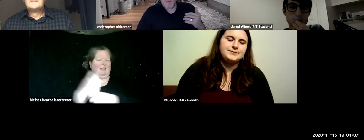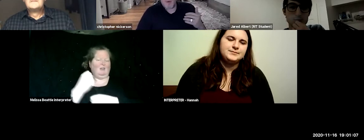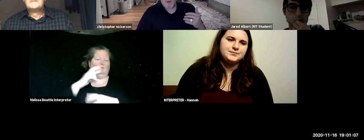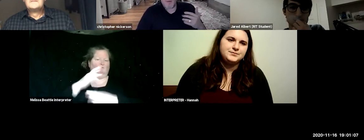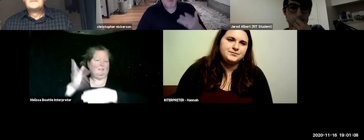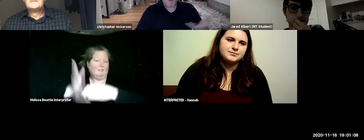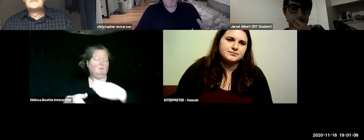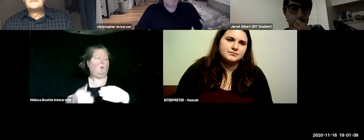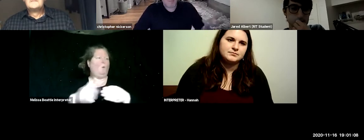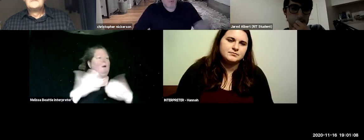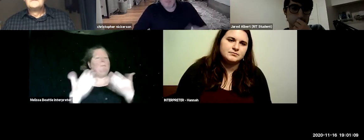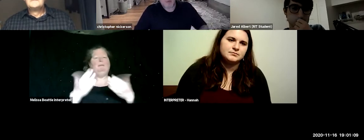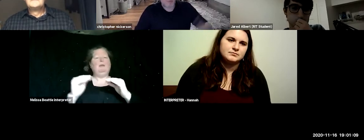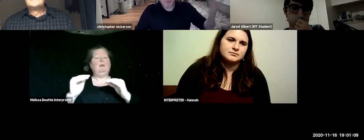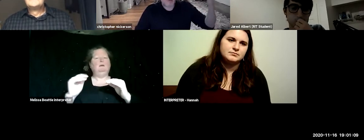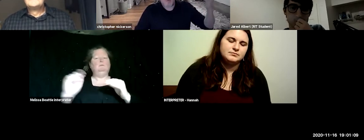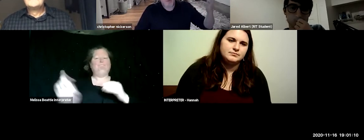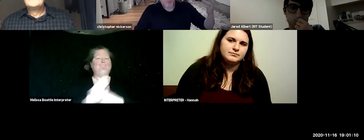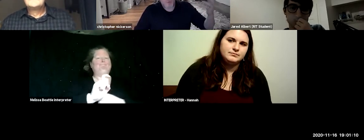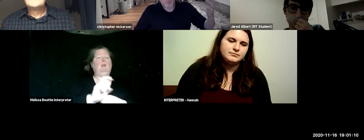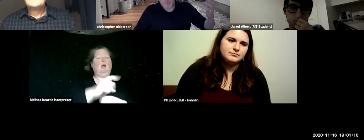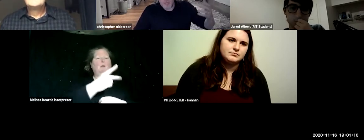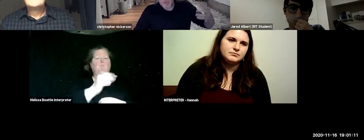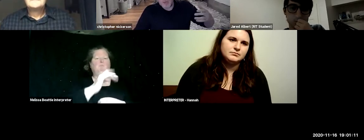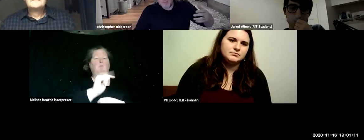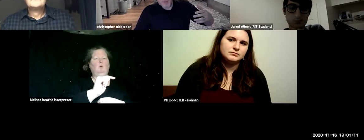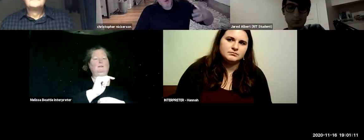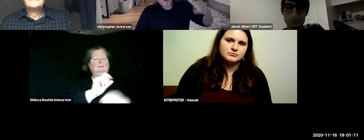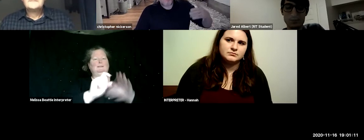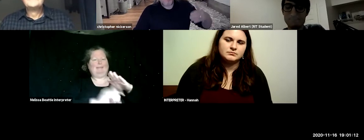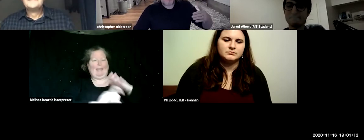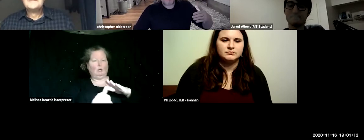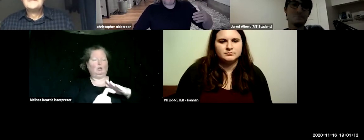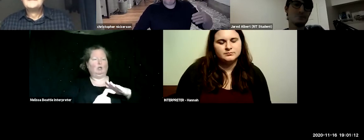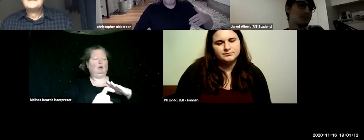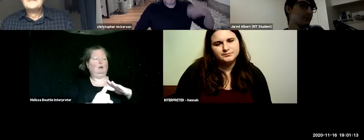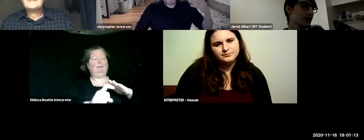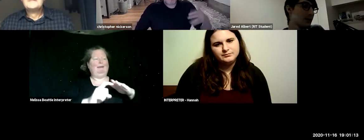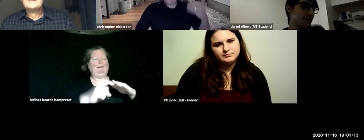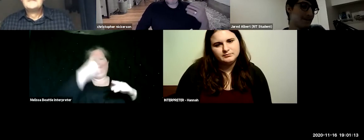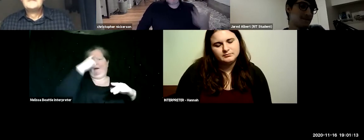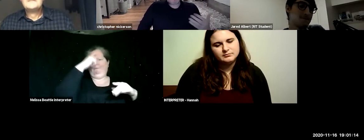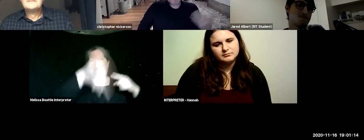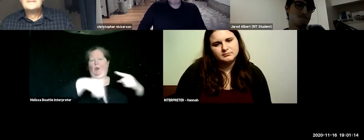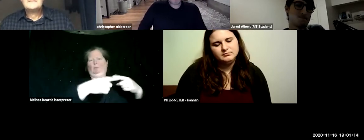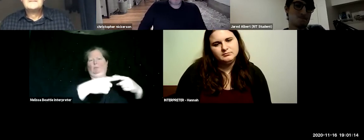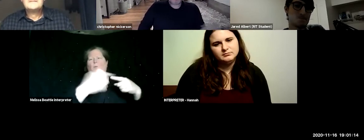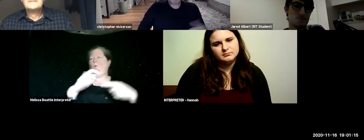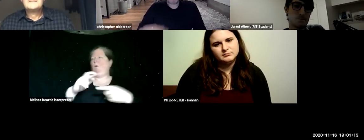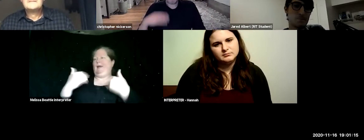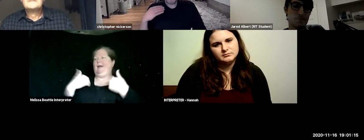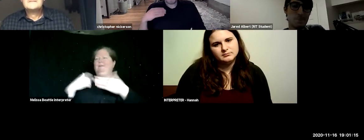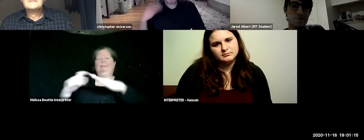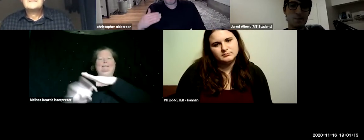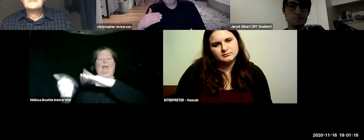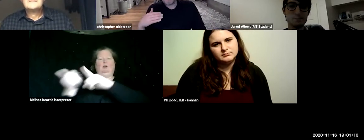from, you know, a basic port scanner, which you can like write in a for loop, all the way to making the scanner have some intelligence.